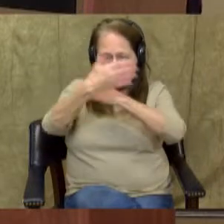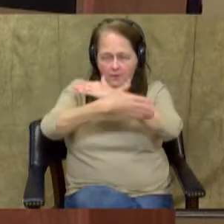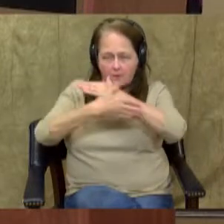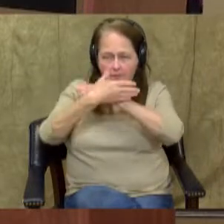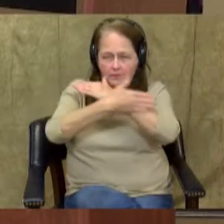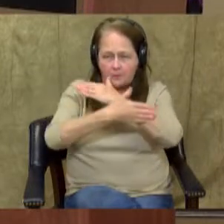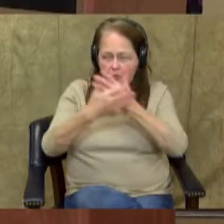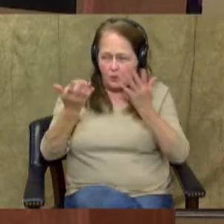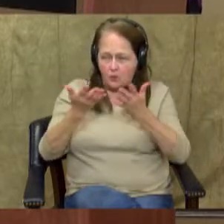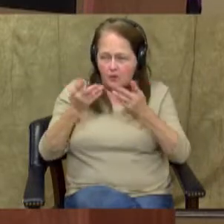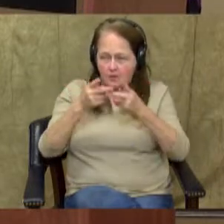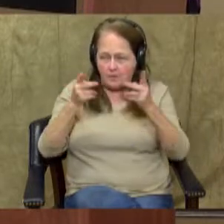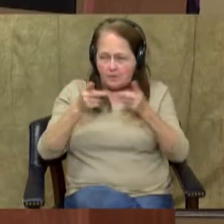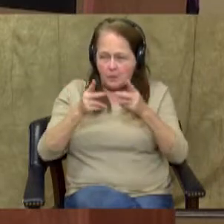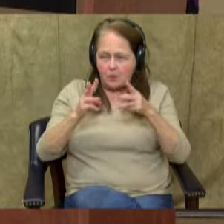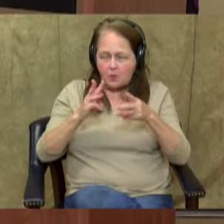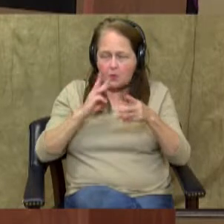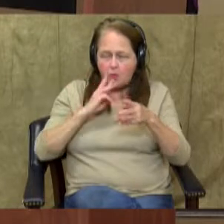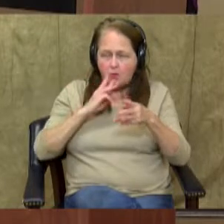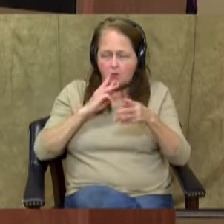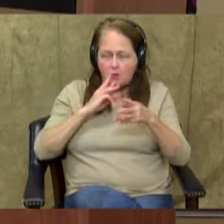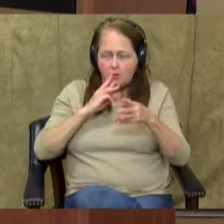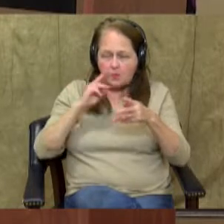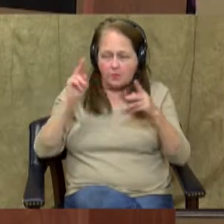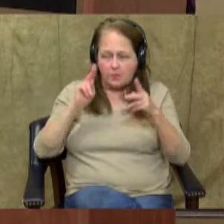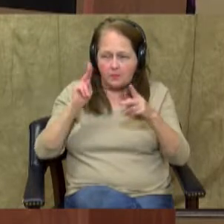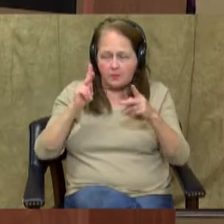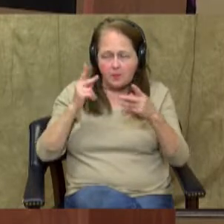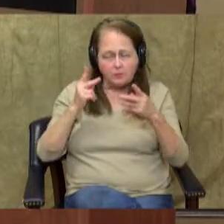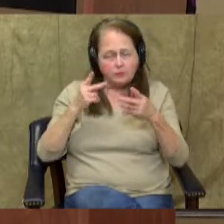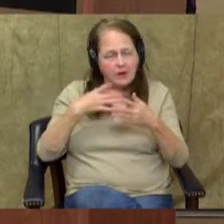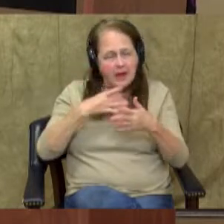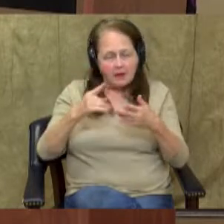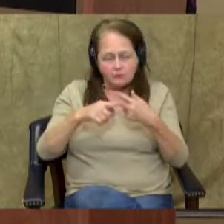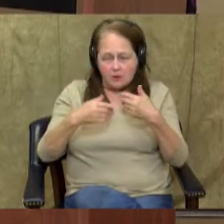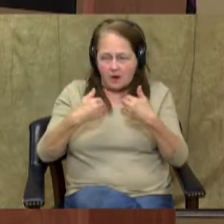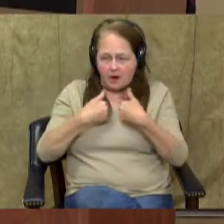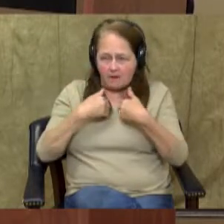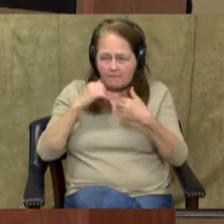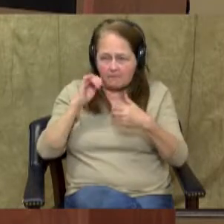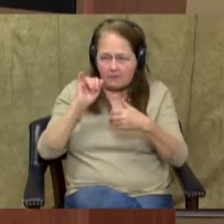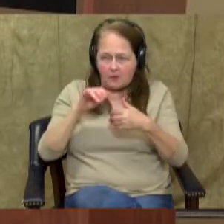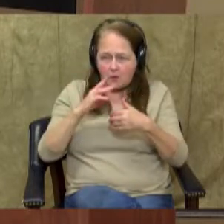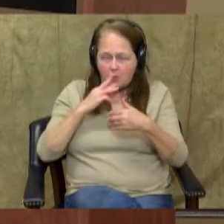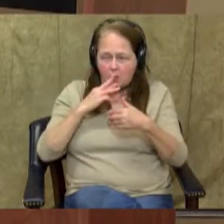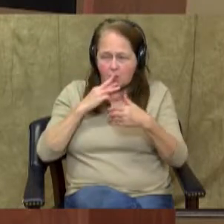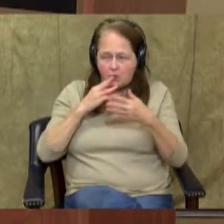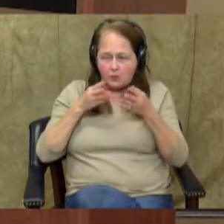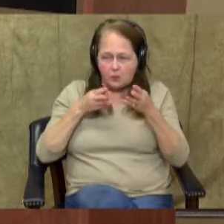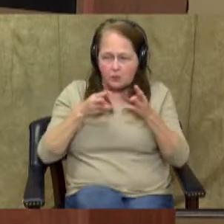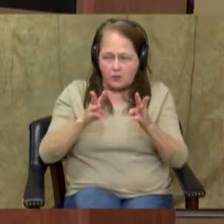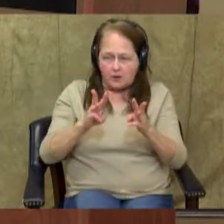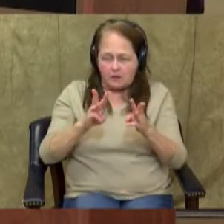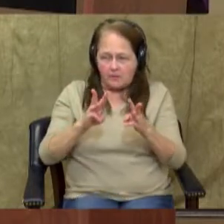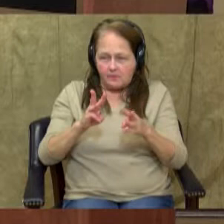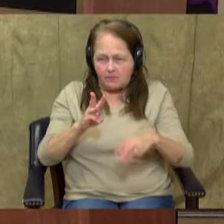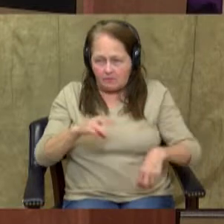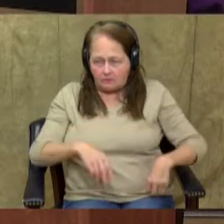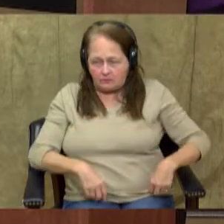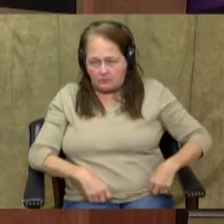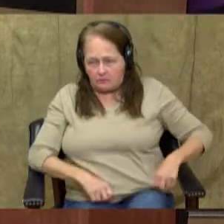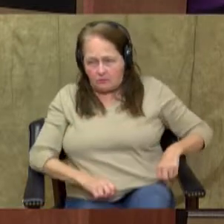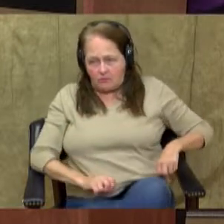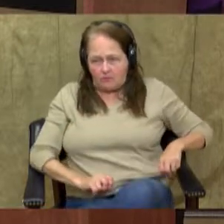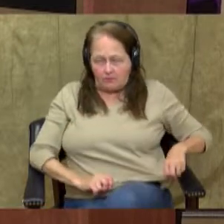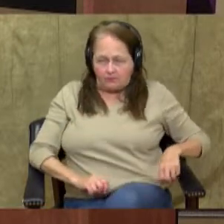place in the world that has a waterway that many people would like to have access to? Clue number two. This has